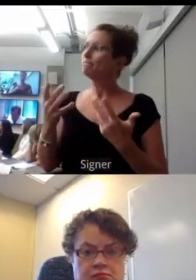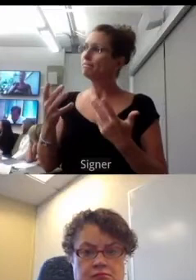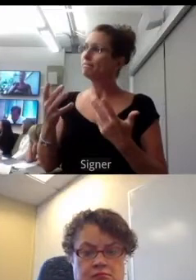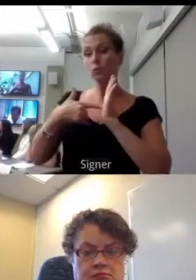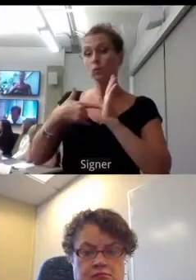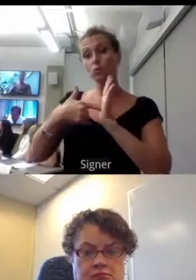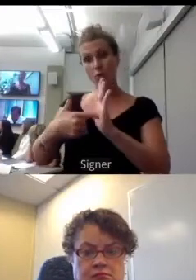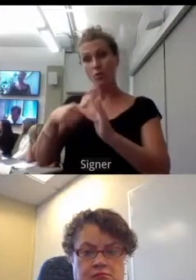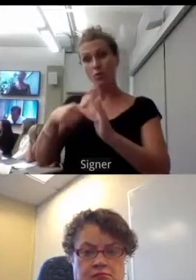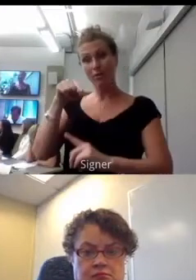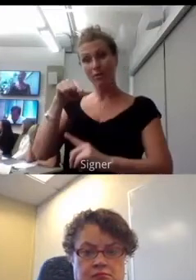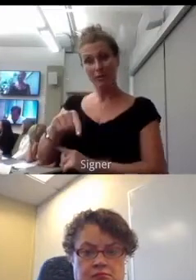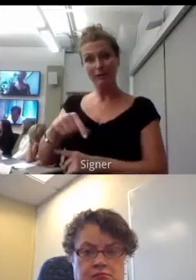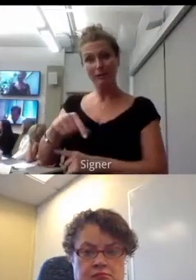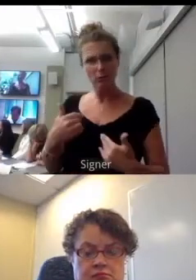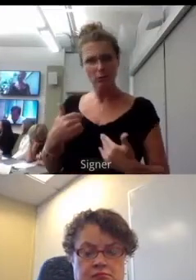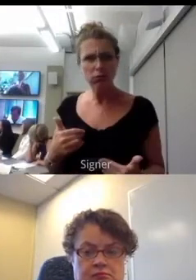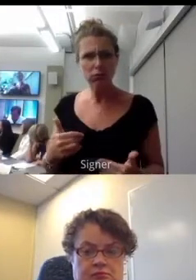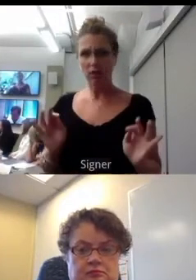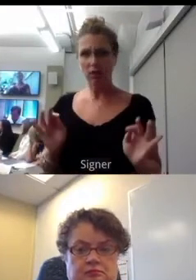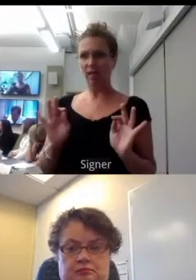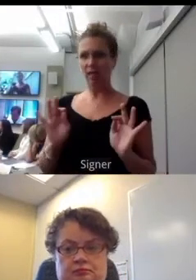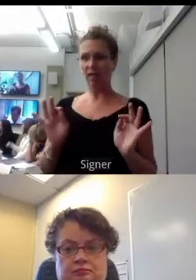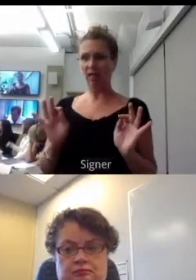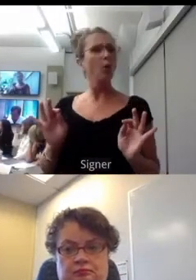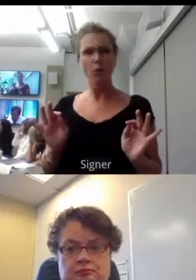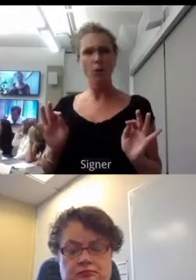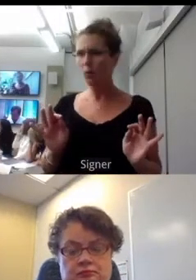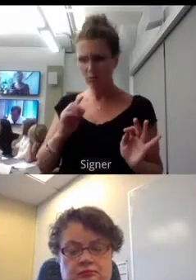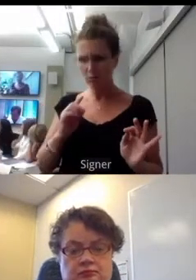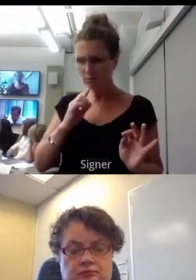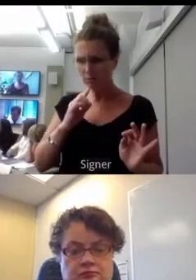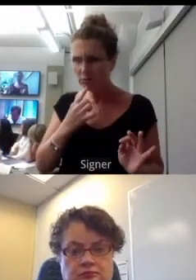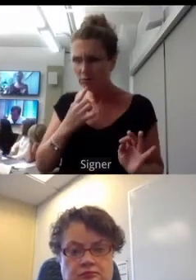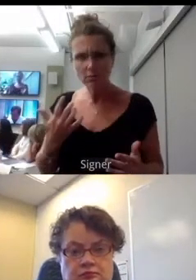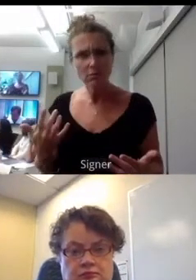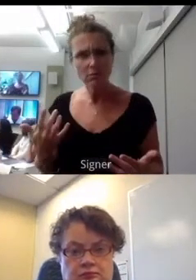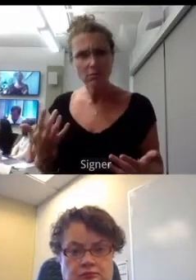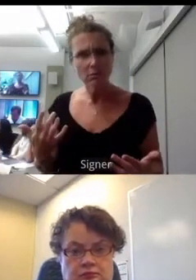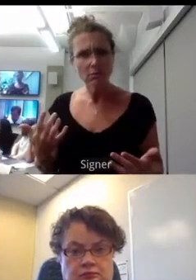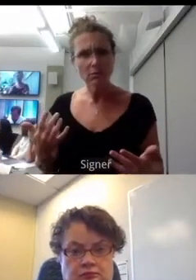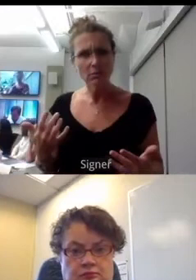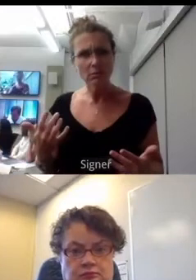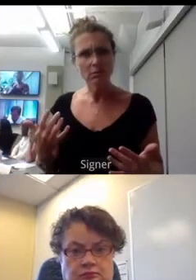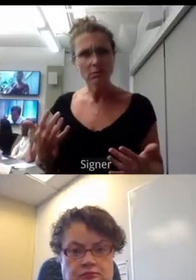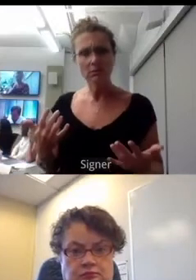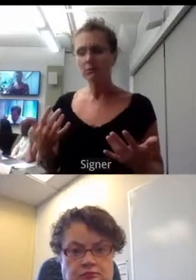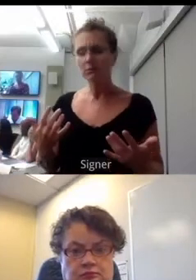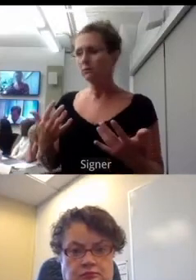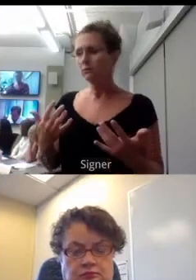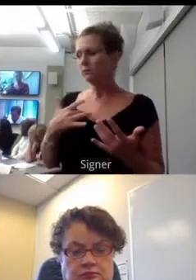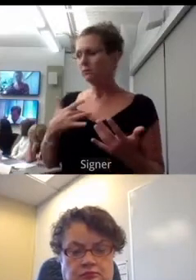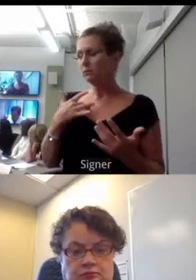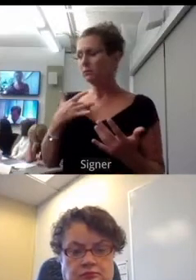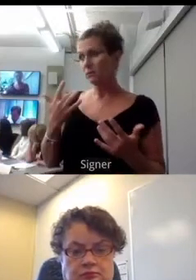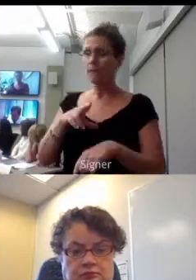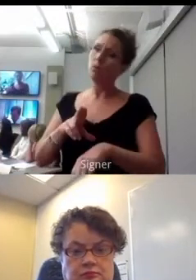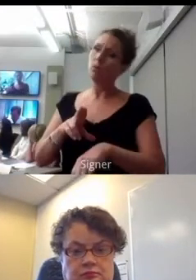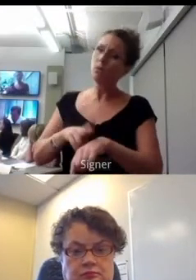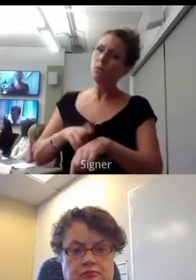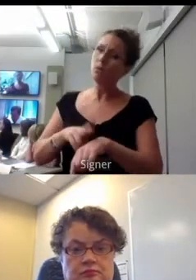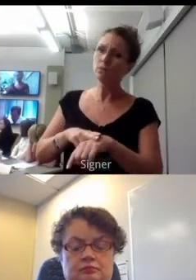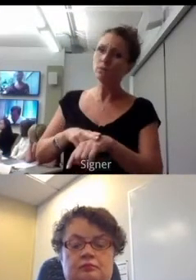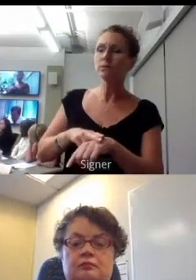issue of accessibility. I think there are undoubtedly questions around the nature of how that position